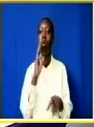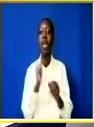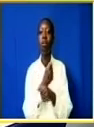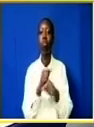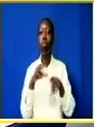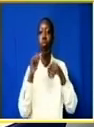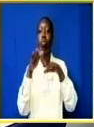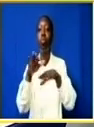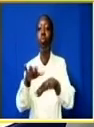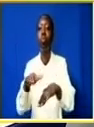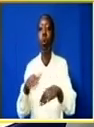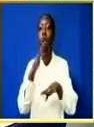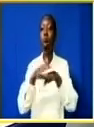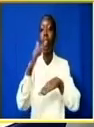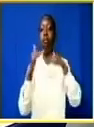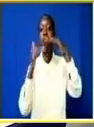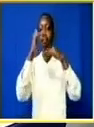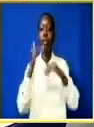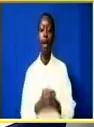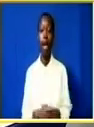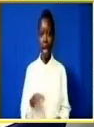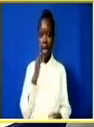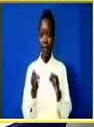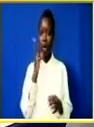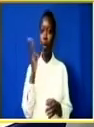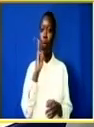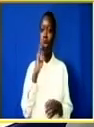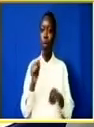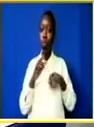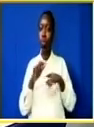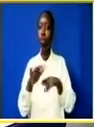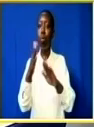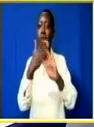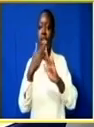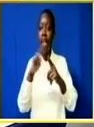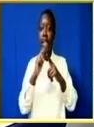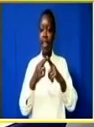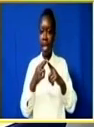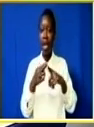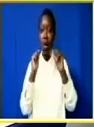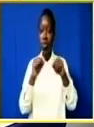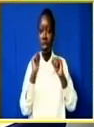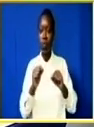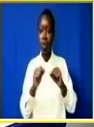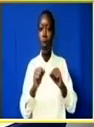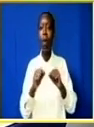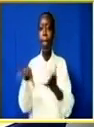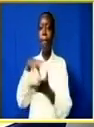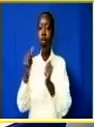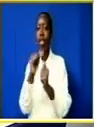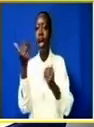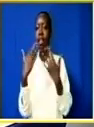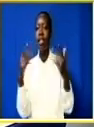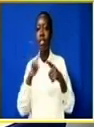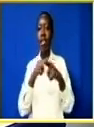real erosion. So you find if the water flows very fast, yeah. it is going to carry everything. Yes. But if the water is slow,